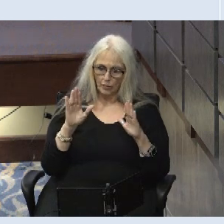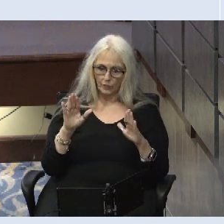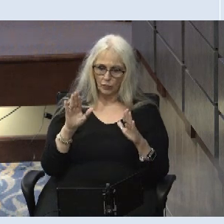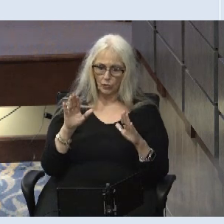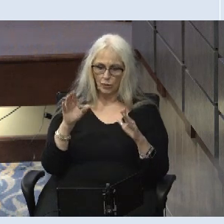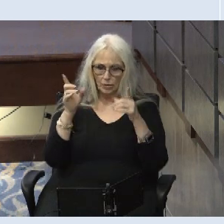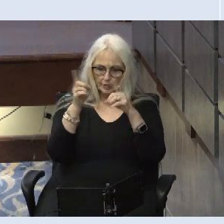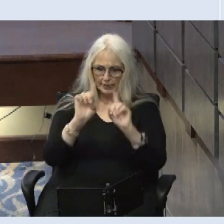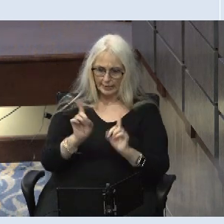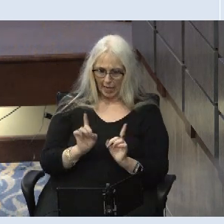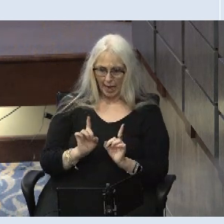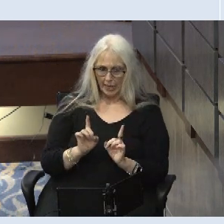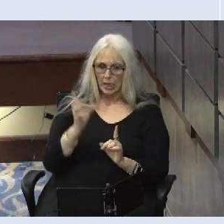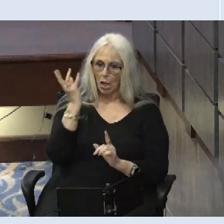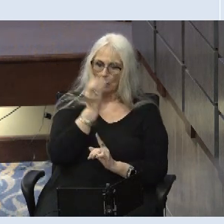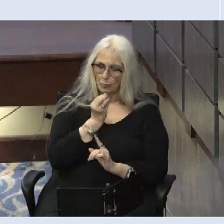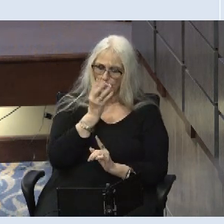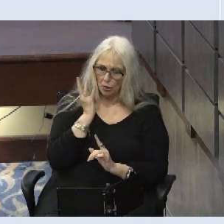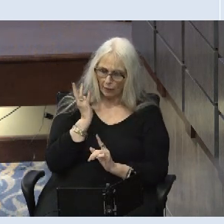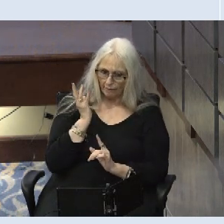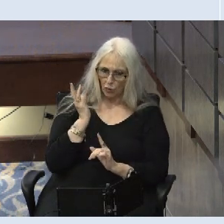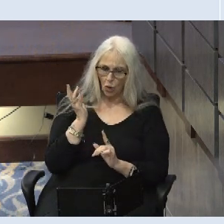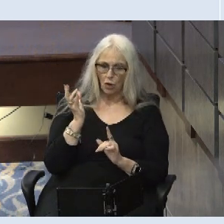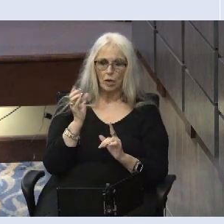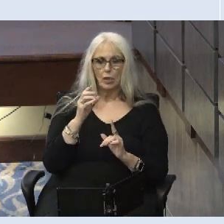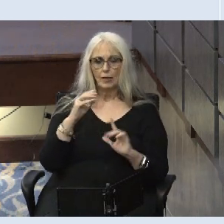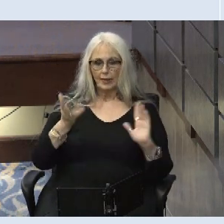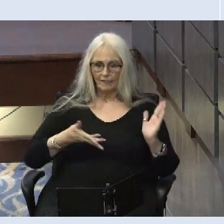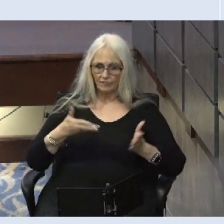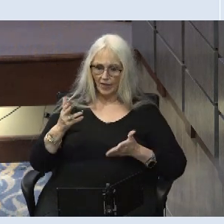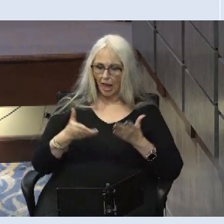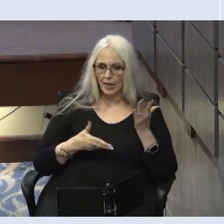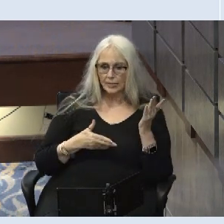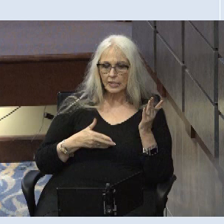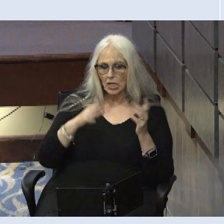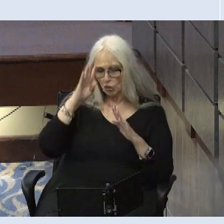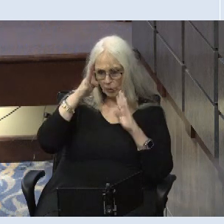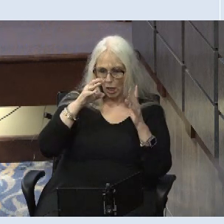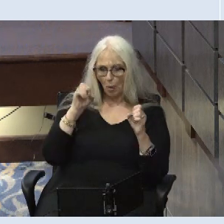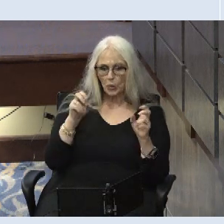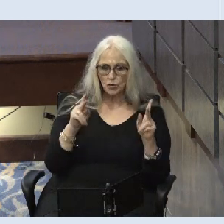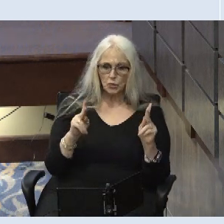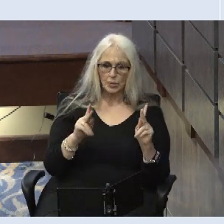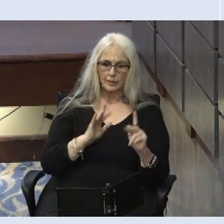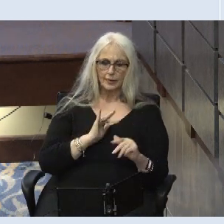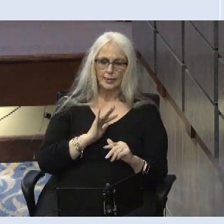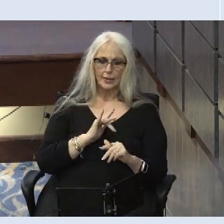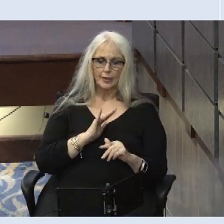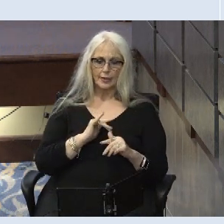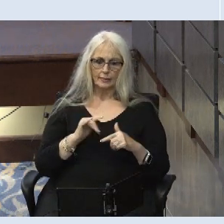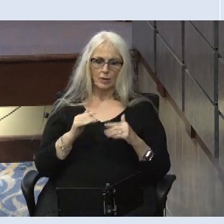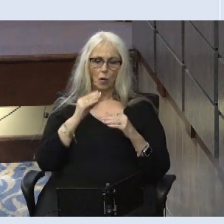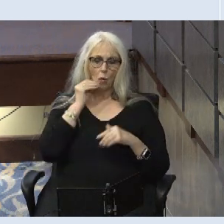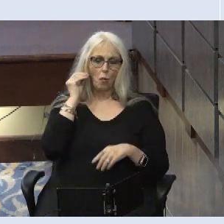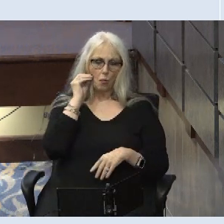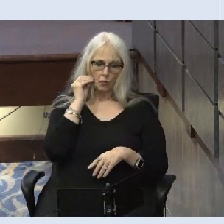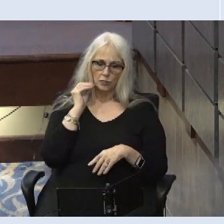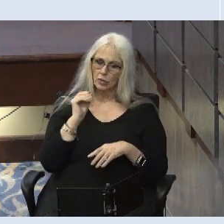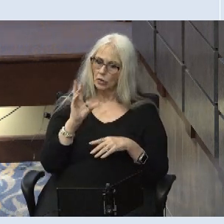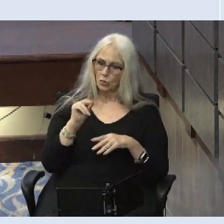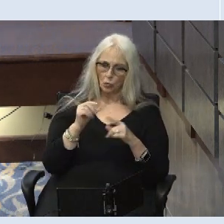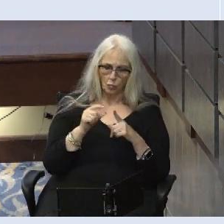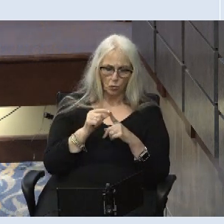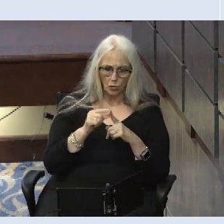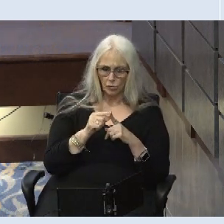designed, beautifully built structures that will invite hospitality and create an opportunity for dignified living, which are not words that describe the current